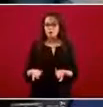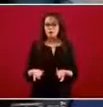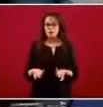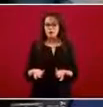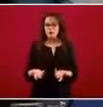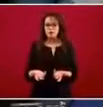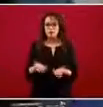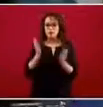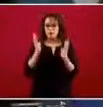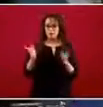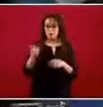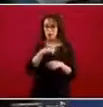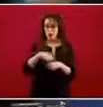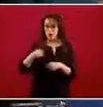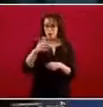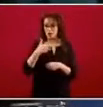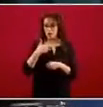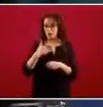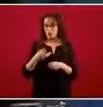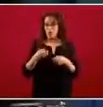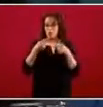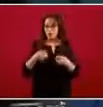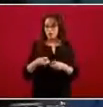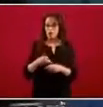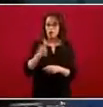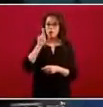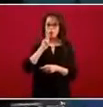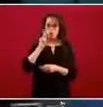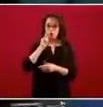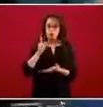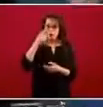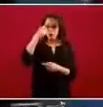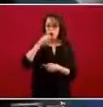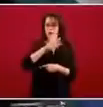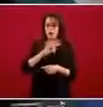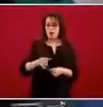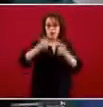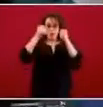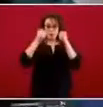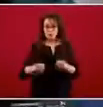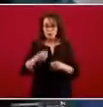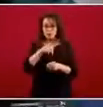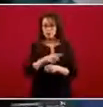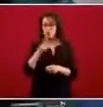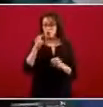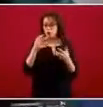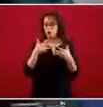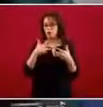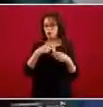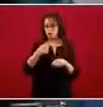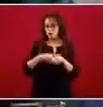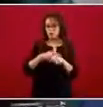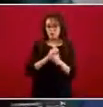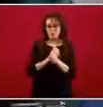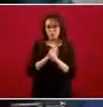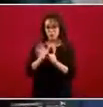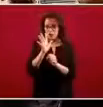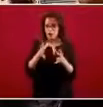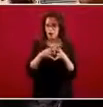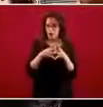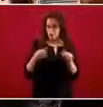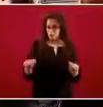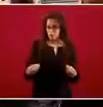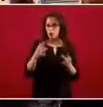women? Have all of them been tested to verify that they have recovered?